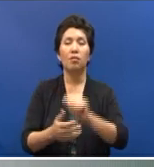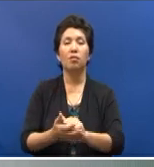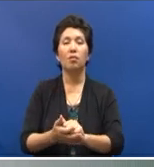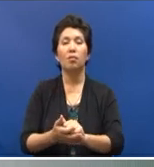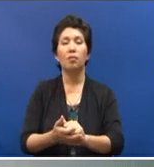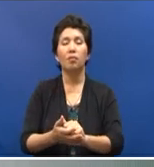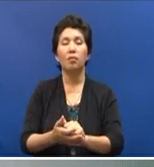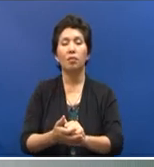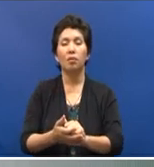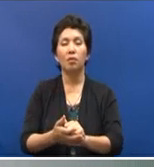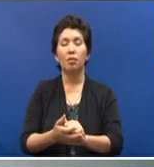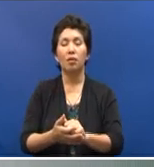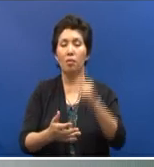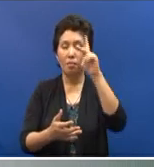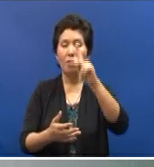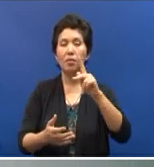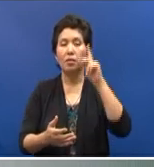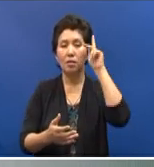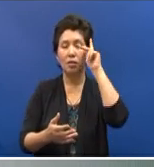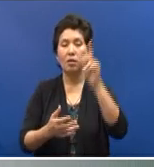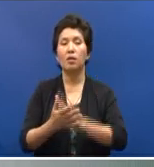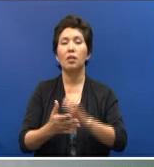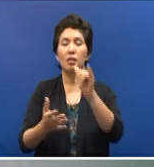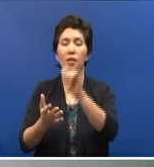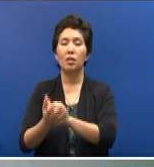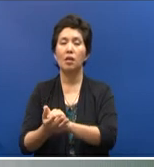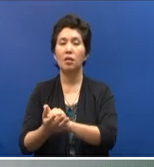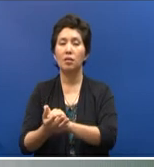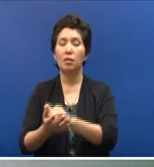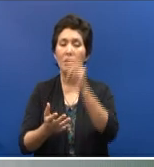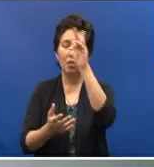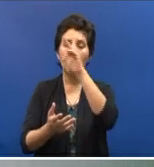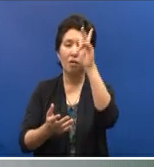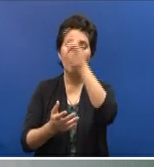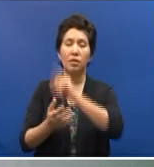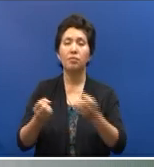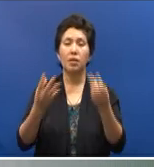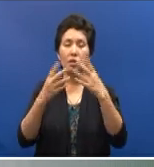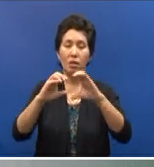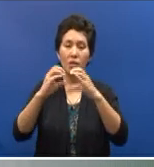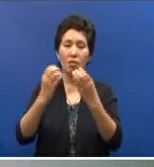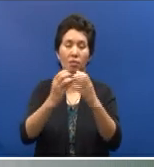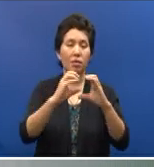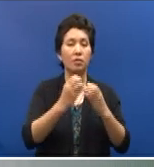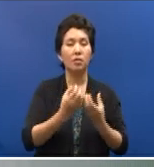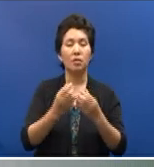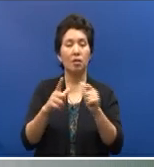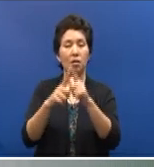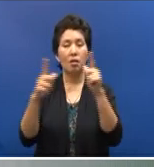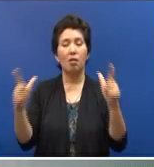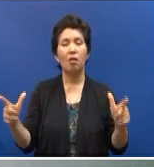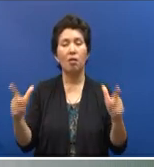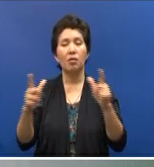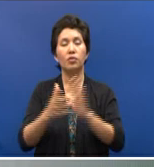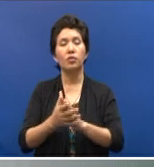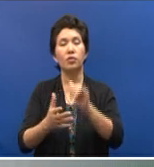hierarchical form of political organization that governs many communities within a large geographic area